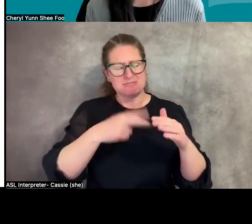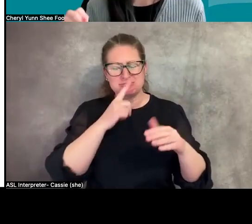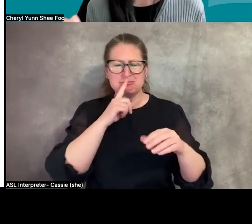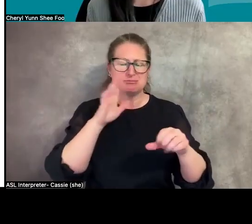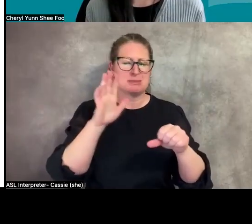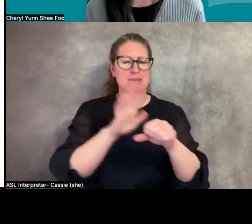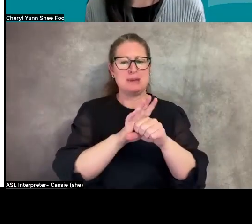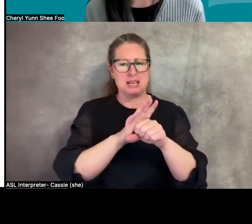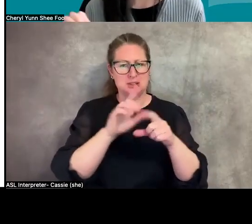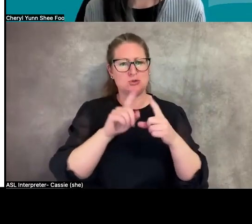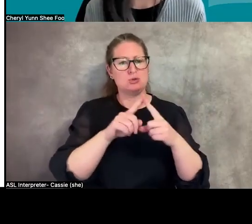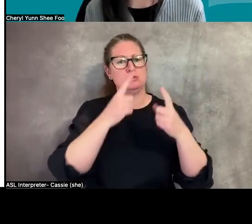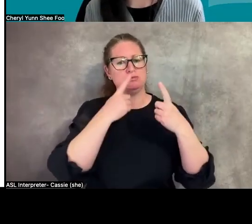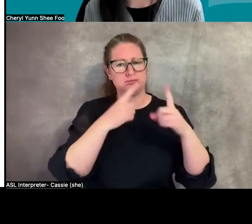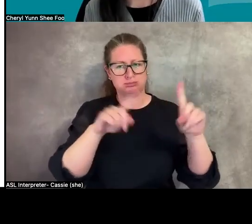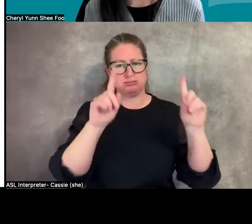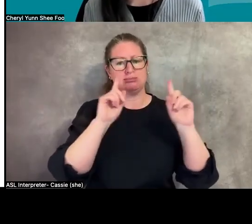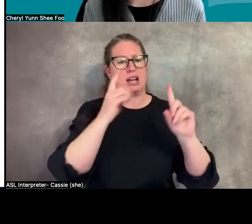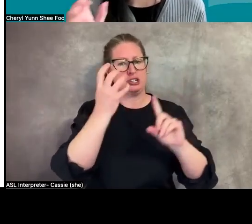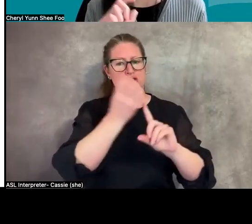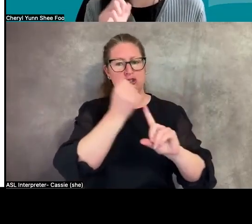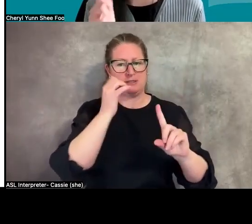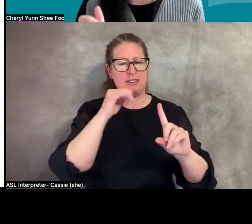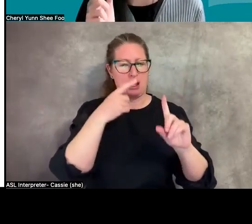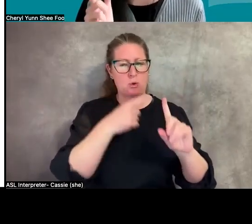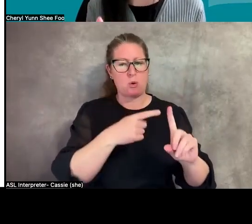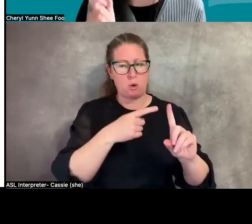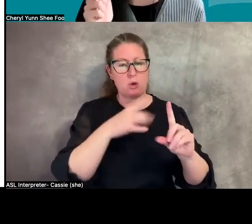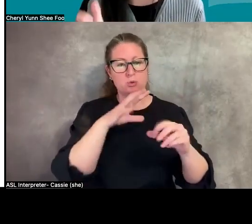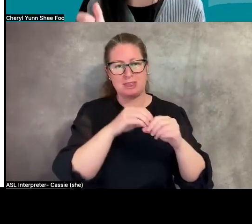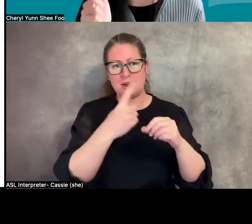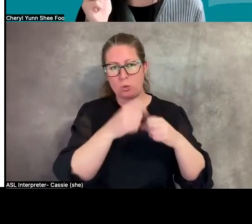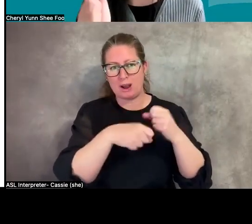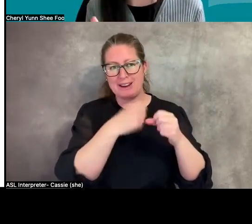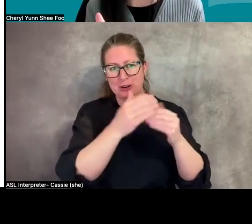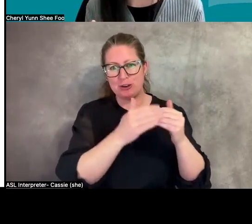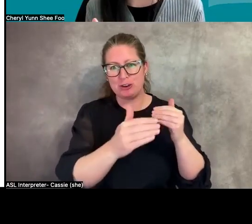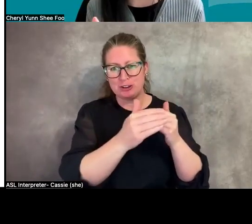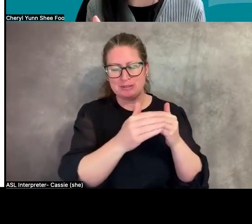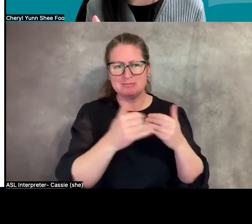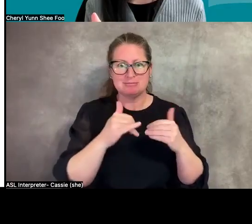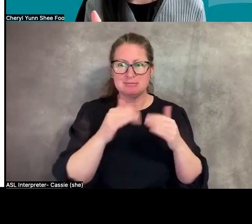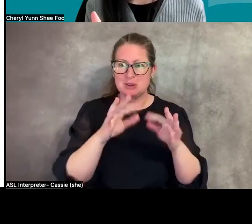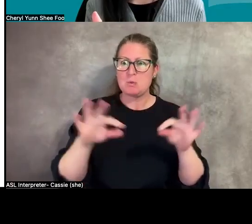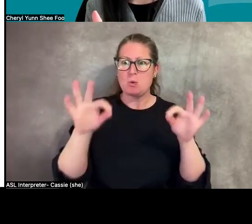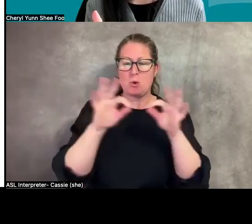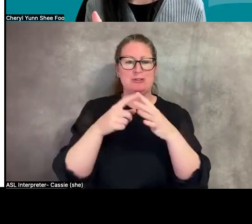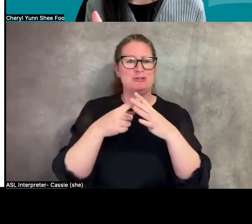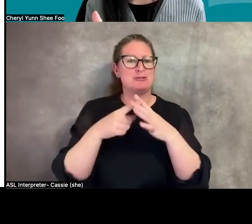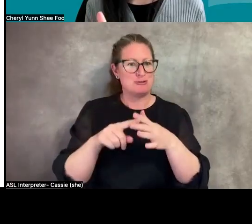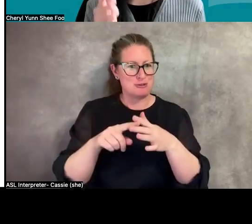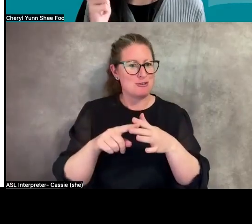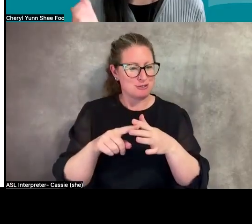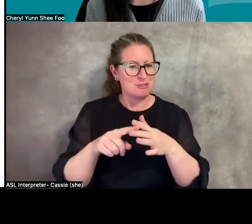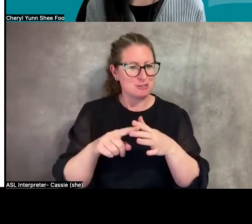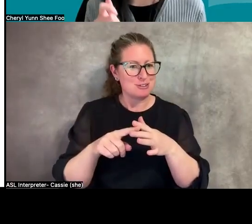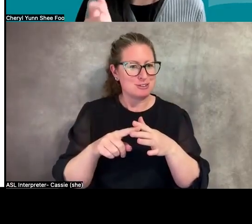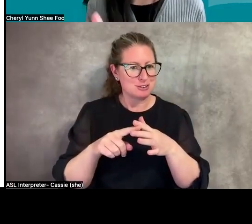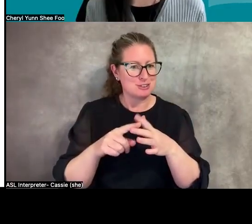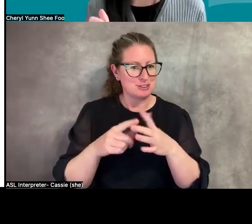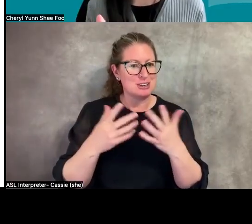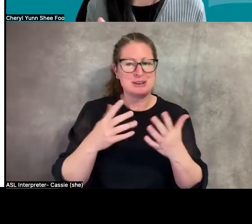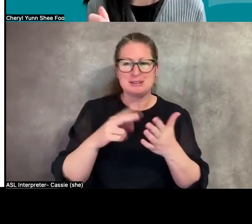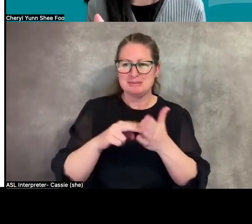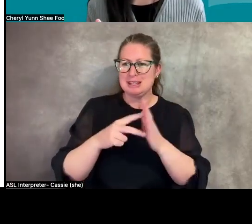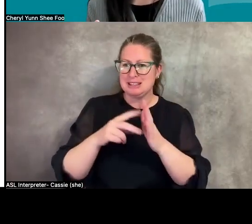the initiative's goal in the next year. And I think that's a really important starting point to get